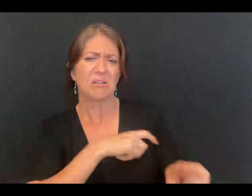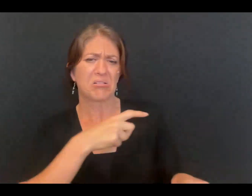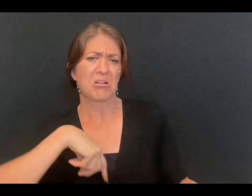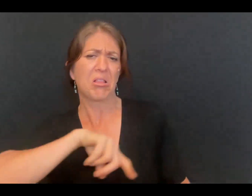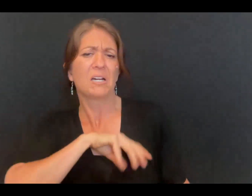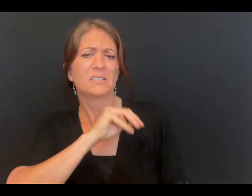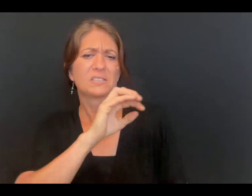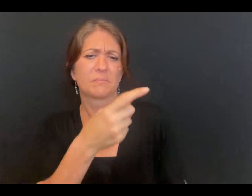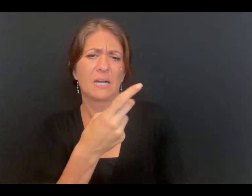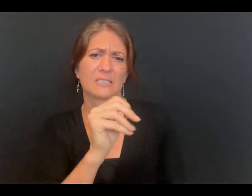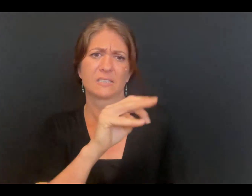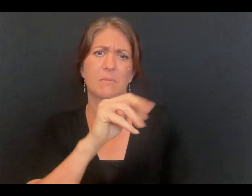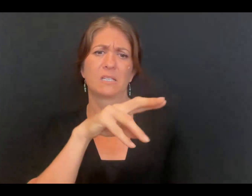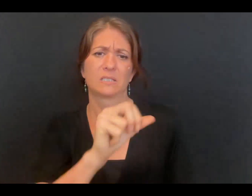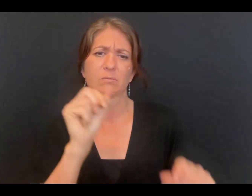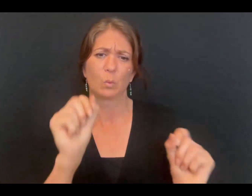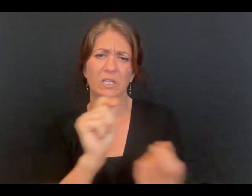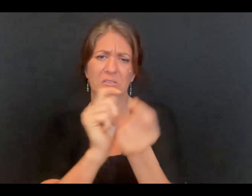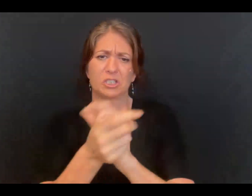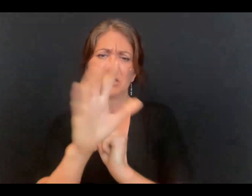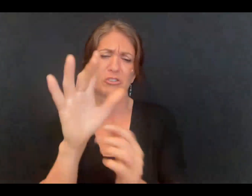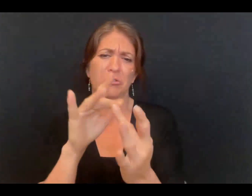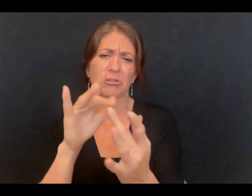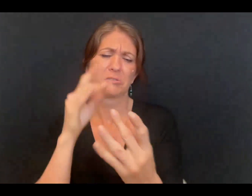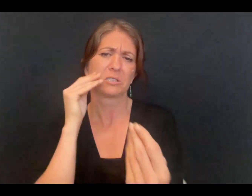be happy to update their contact information.